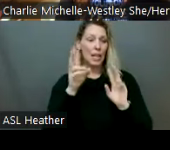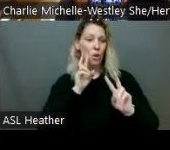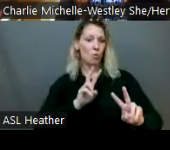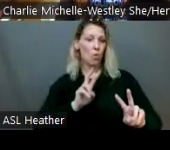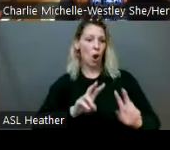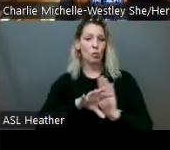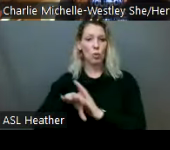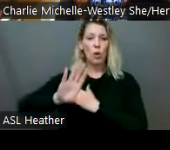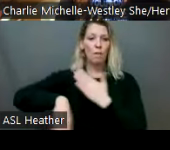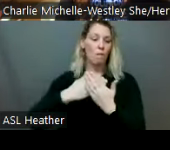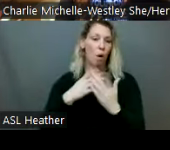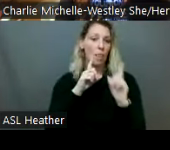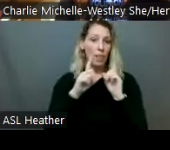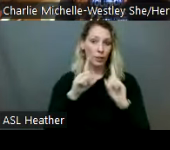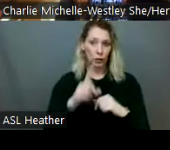recordings of all interviews.